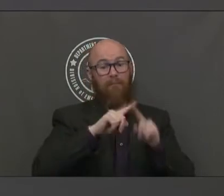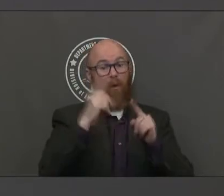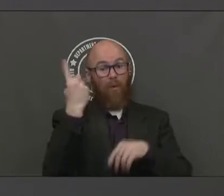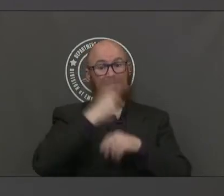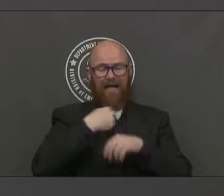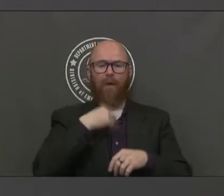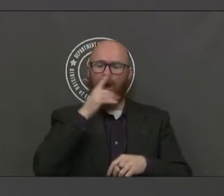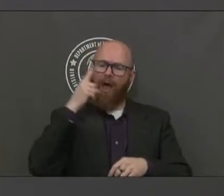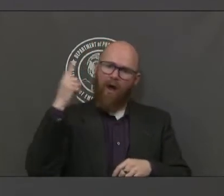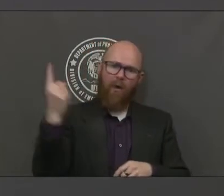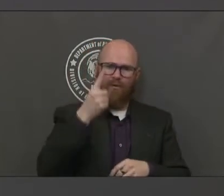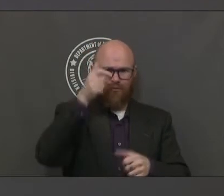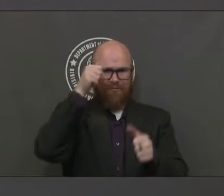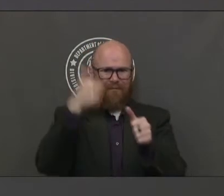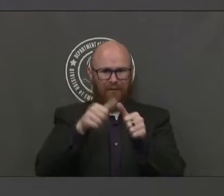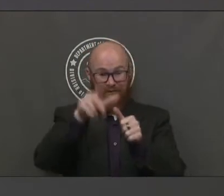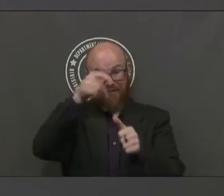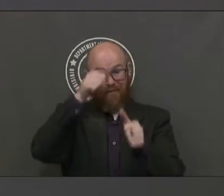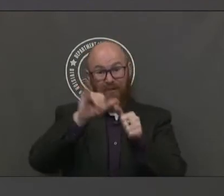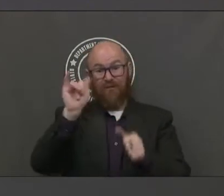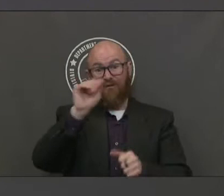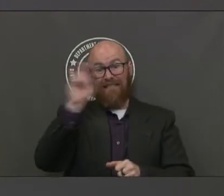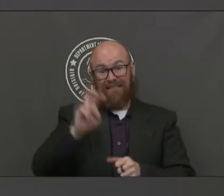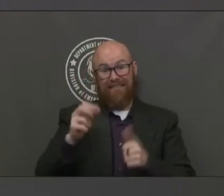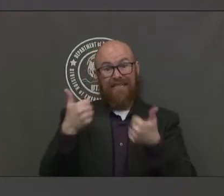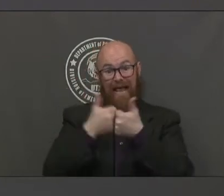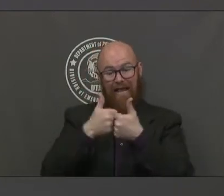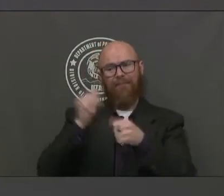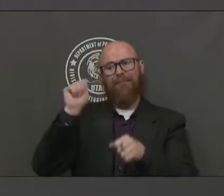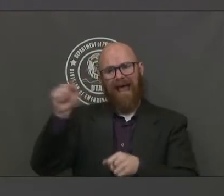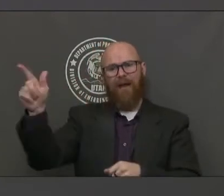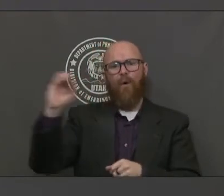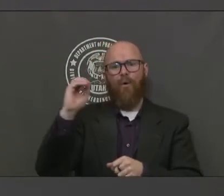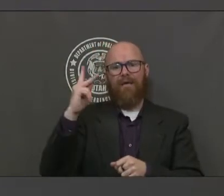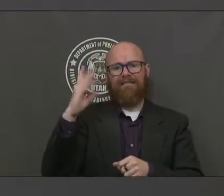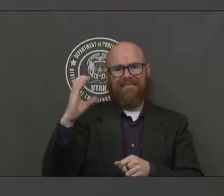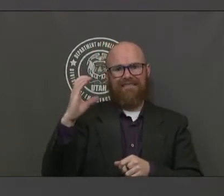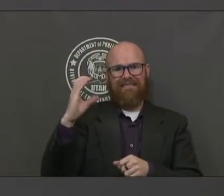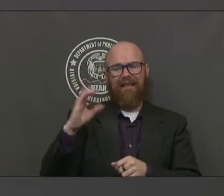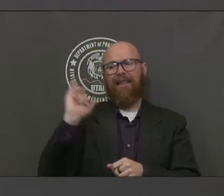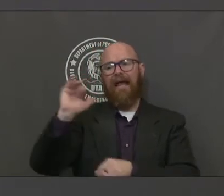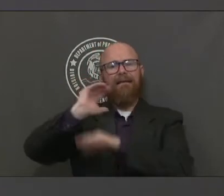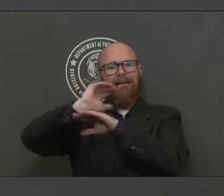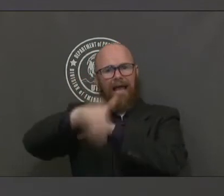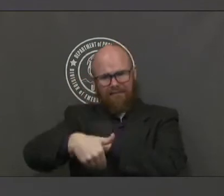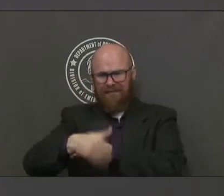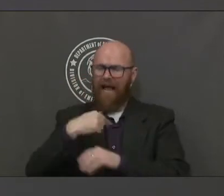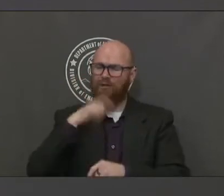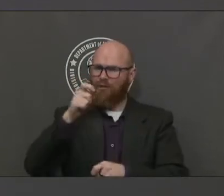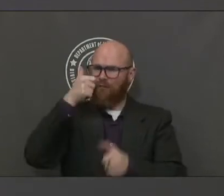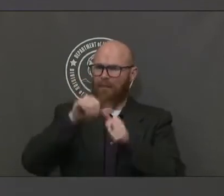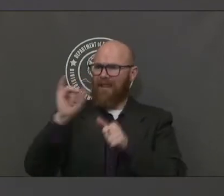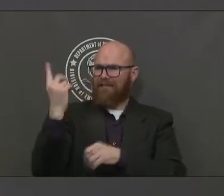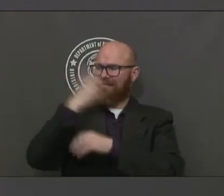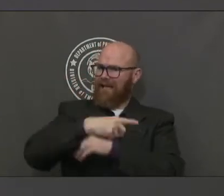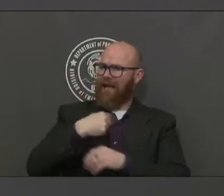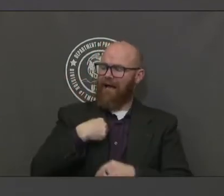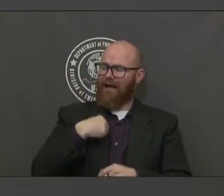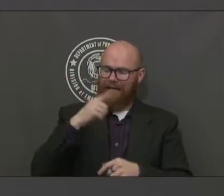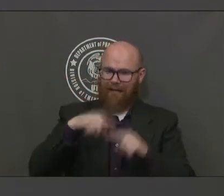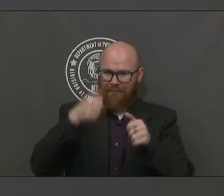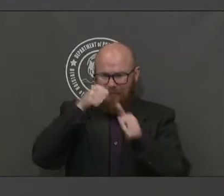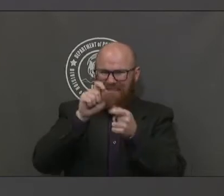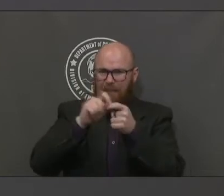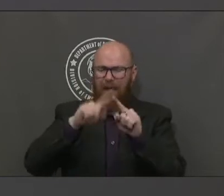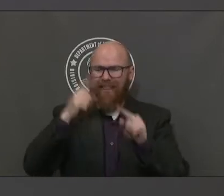always remember was the Utah Jazz game at Oklahoma City that night. I should have this date seared into my memory, but I